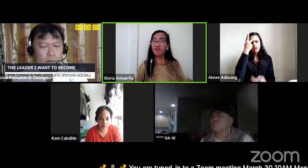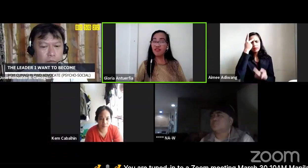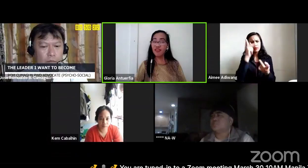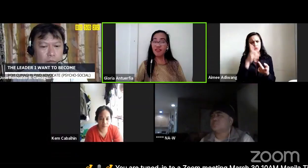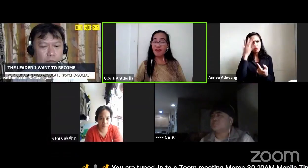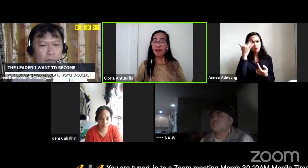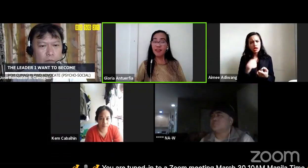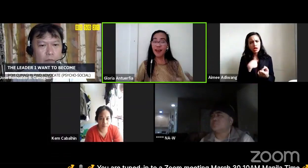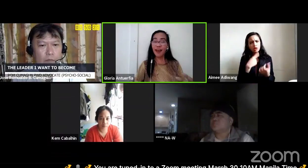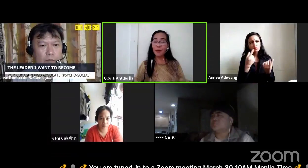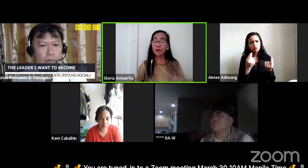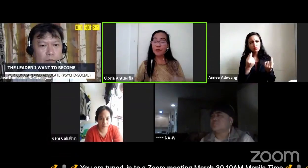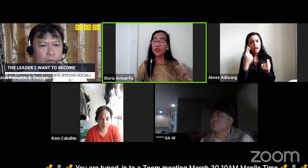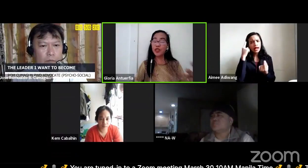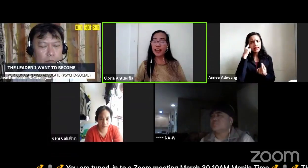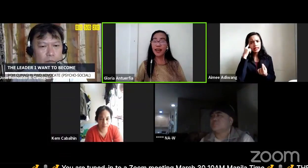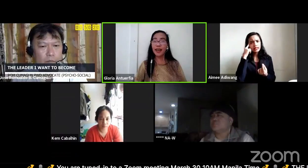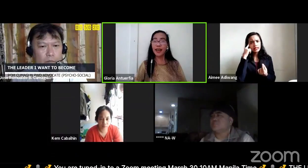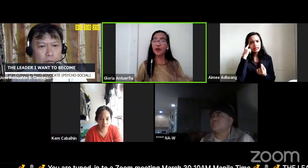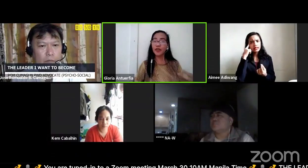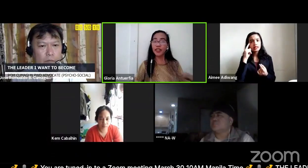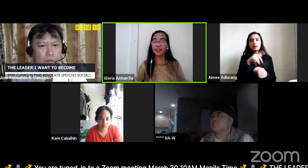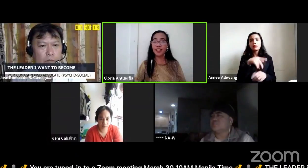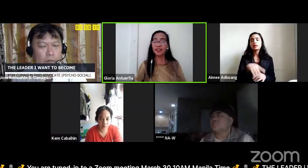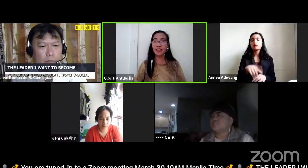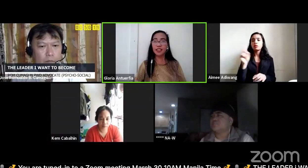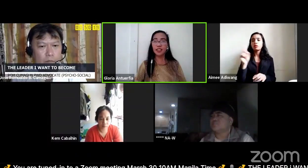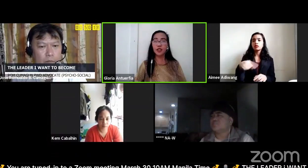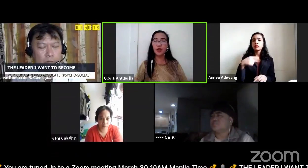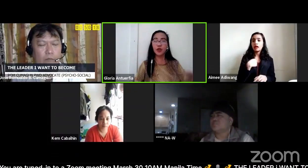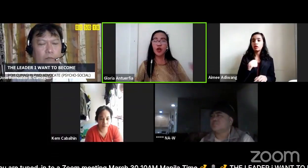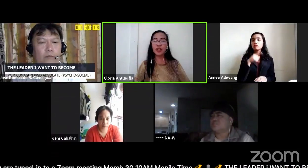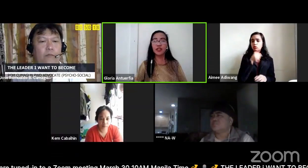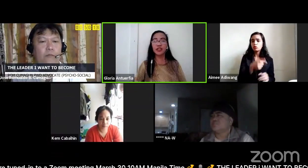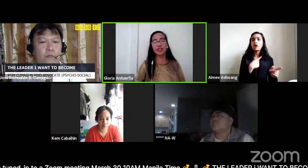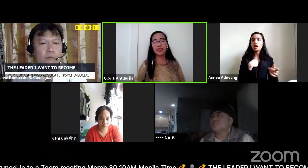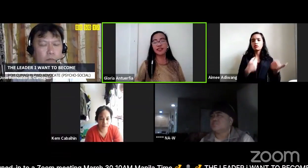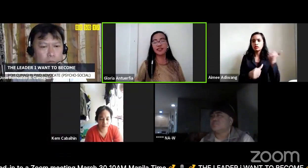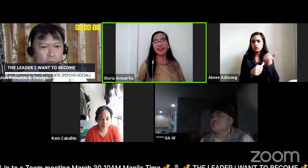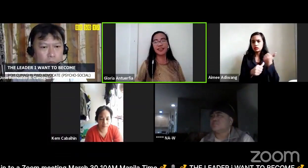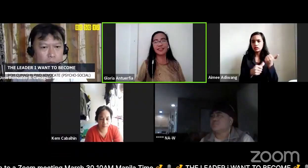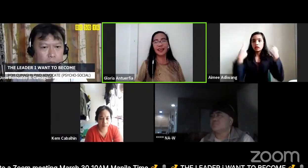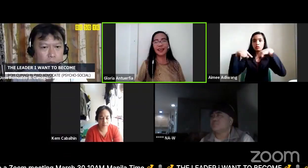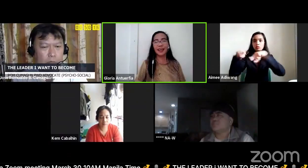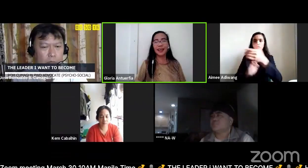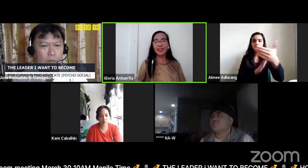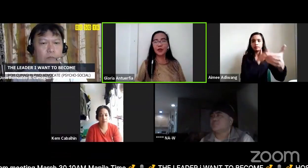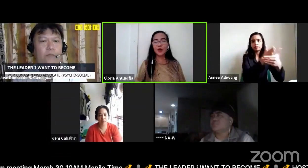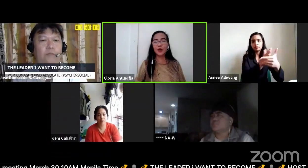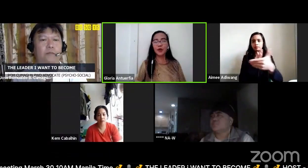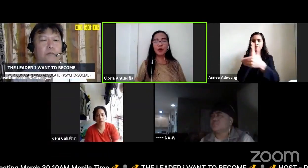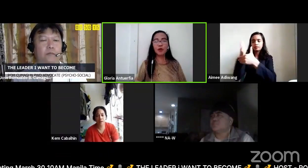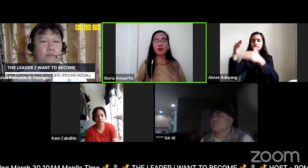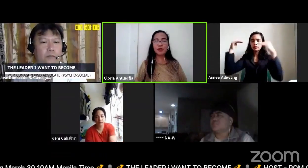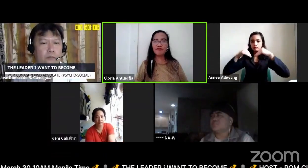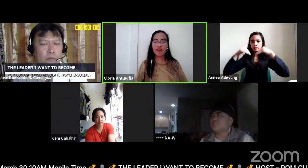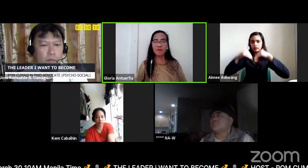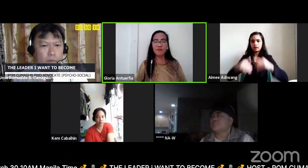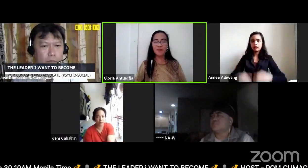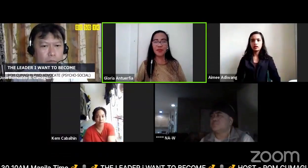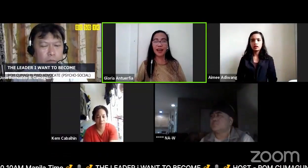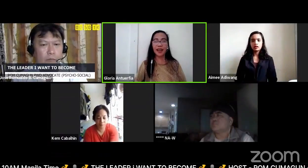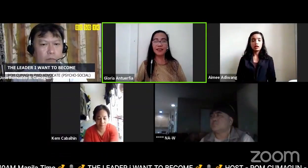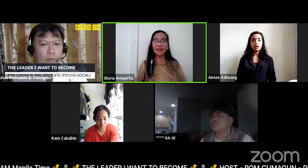think 2 or 3 na personal na ako yung nag-assist going to the different agencies. So most